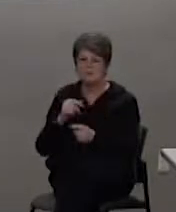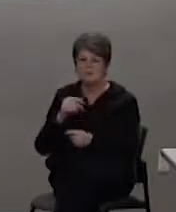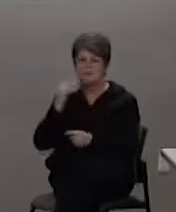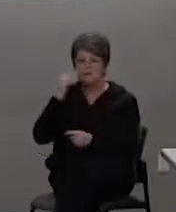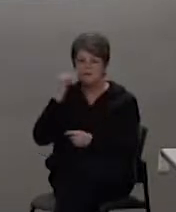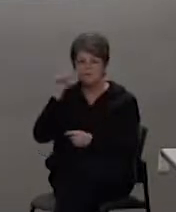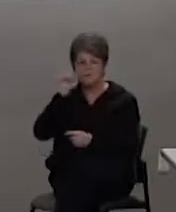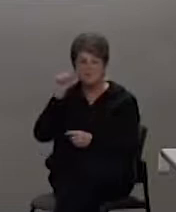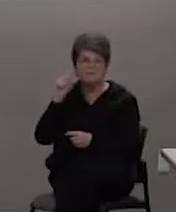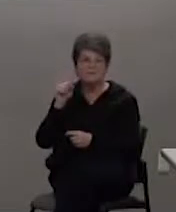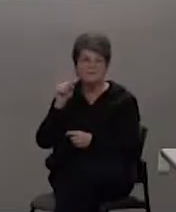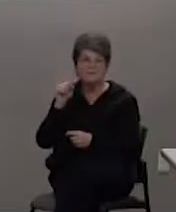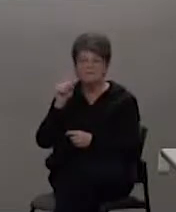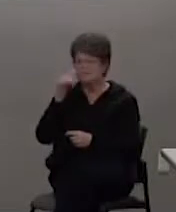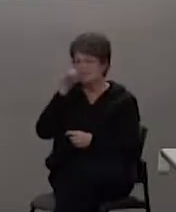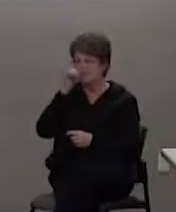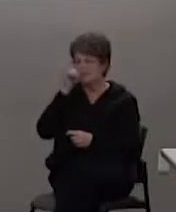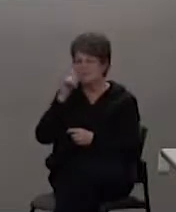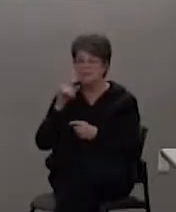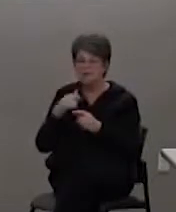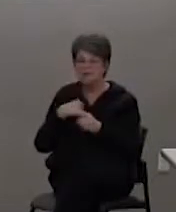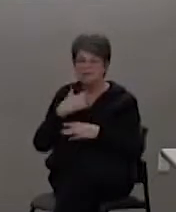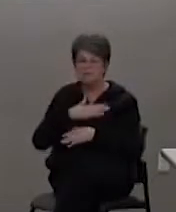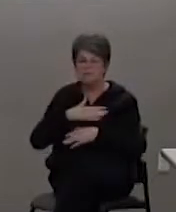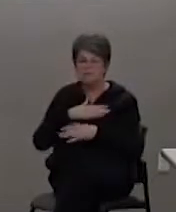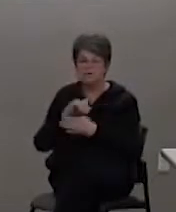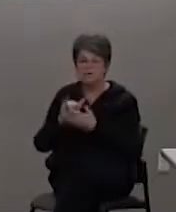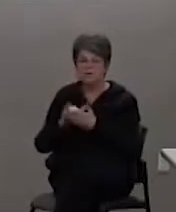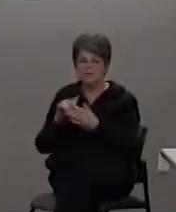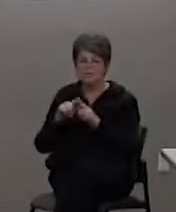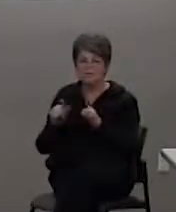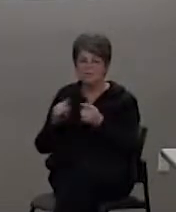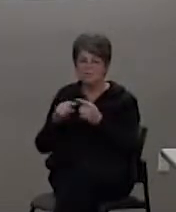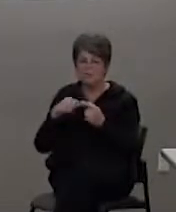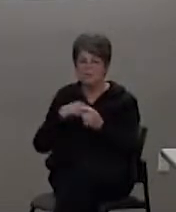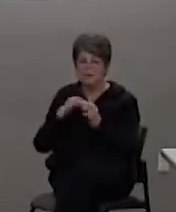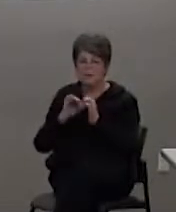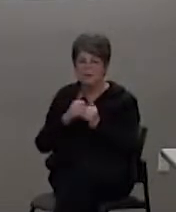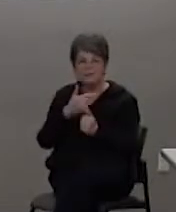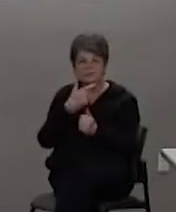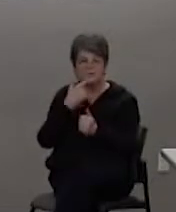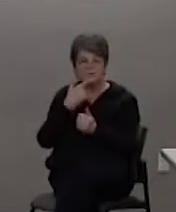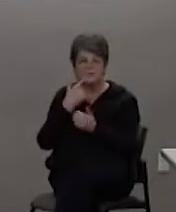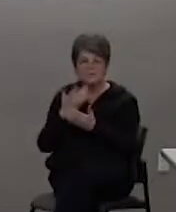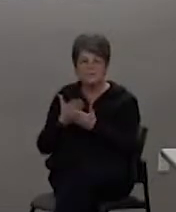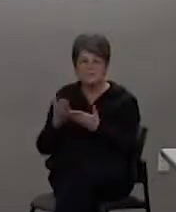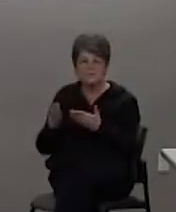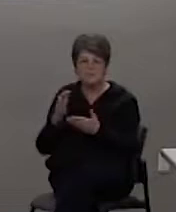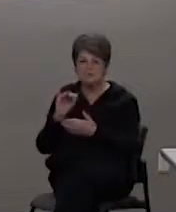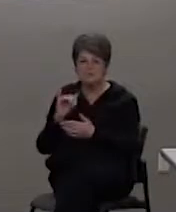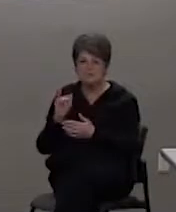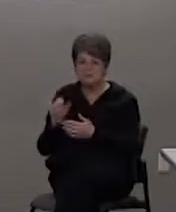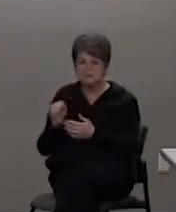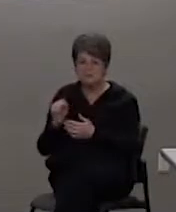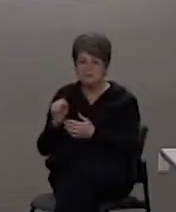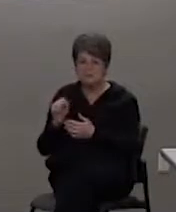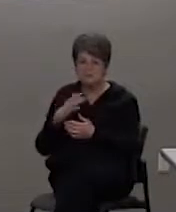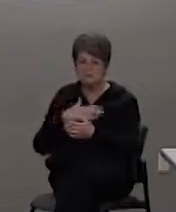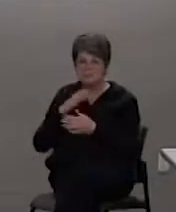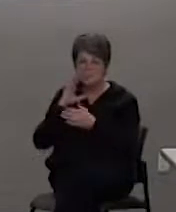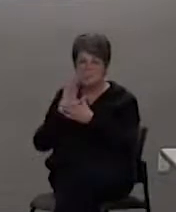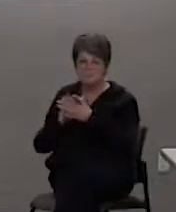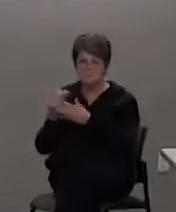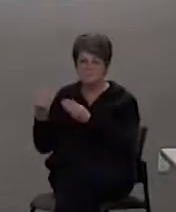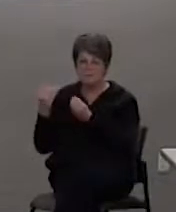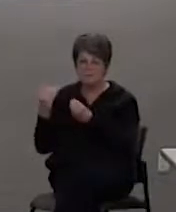I know it sounds hokey, and I appreciate that, but to me, how you say things is, you know, my wife